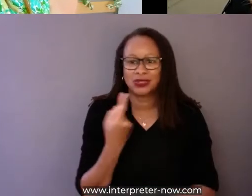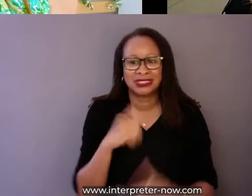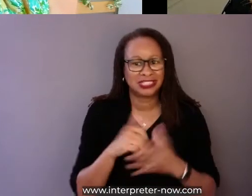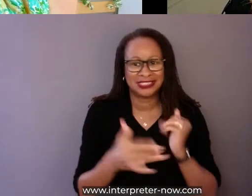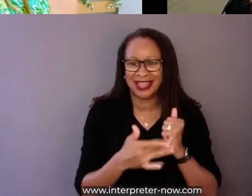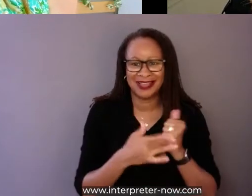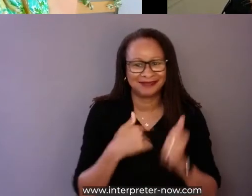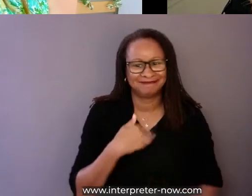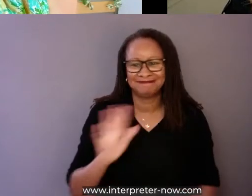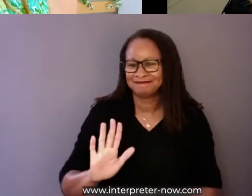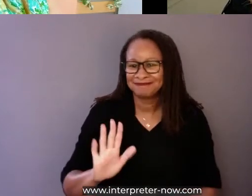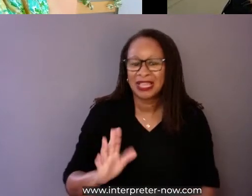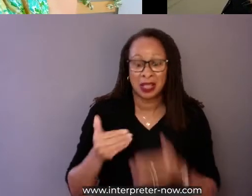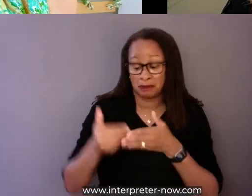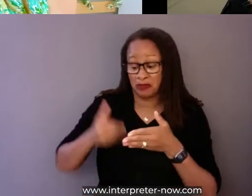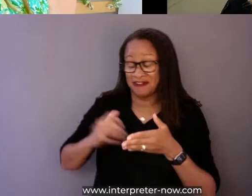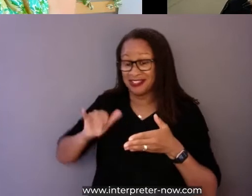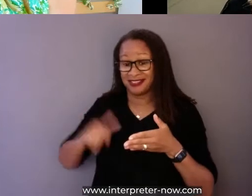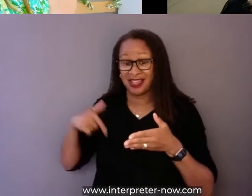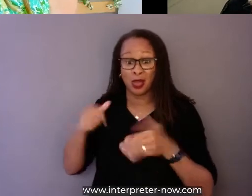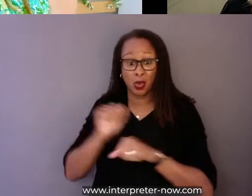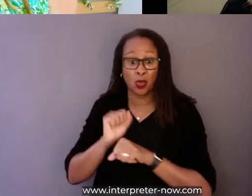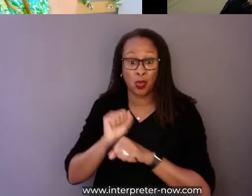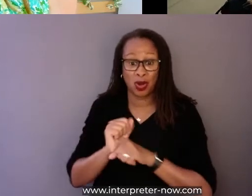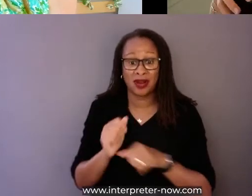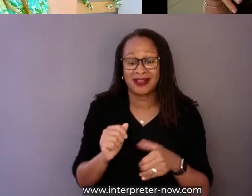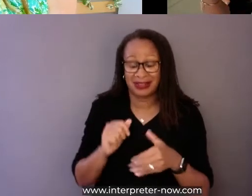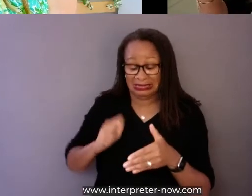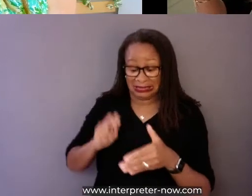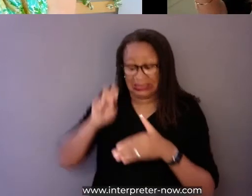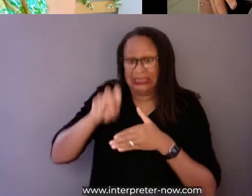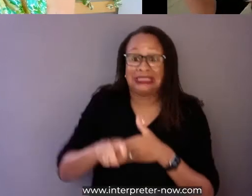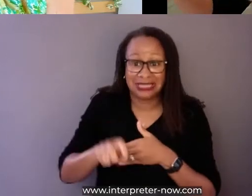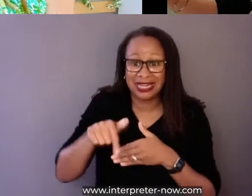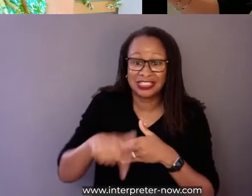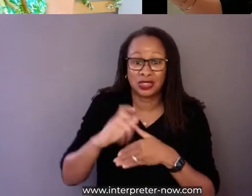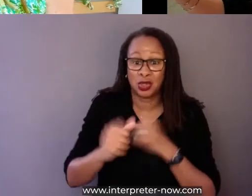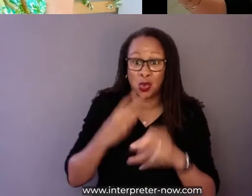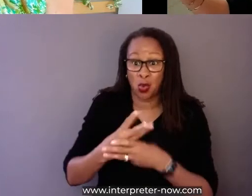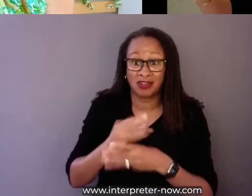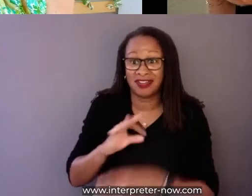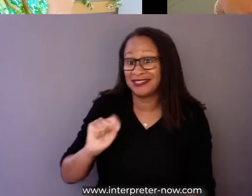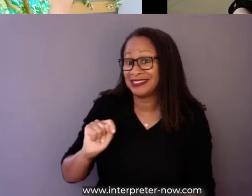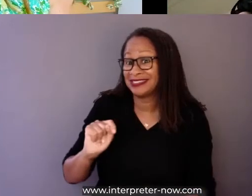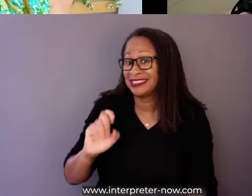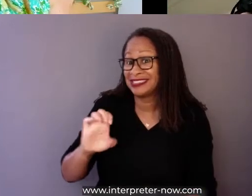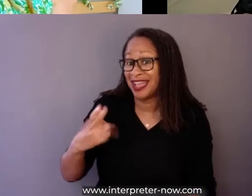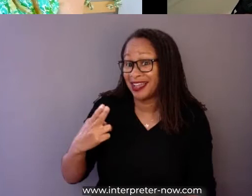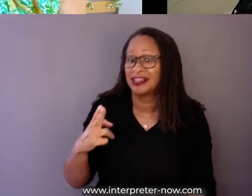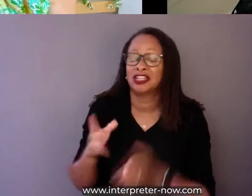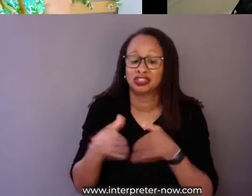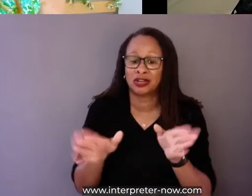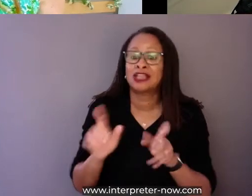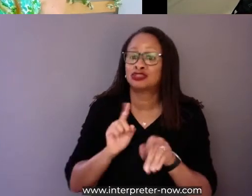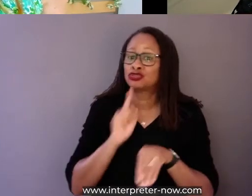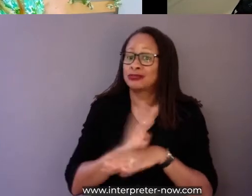So prior to making the leap into just the world of tech generally, I actually worked in film.